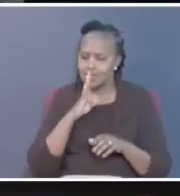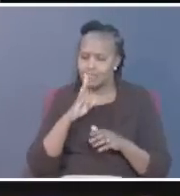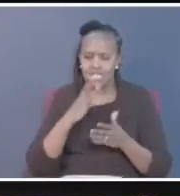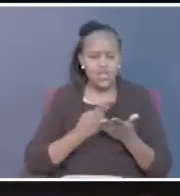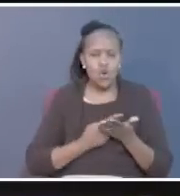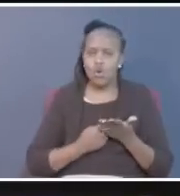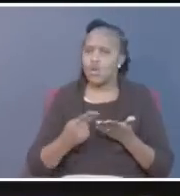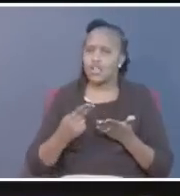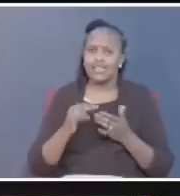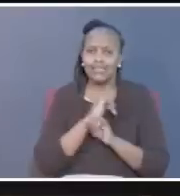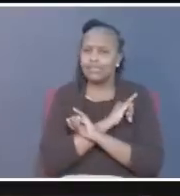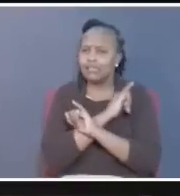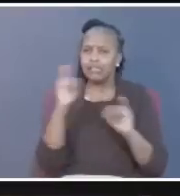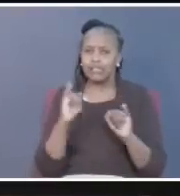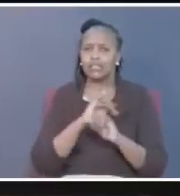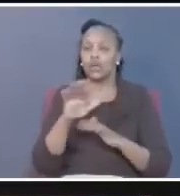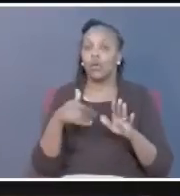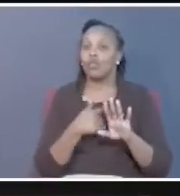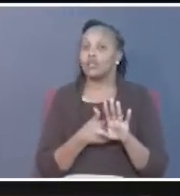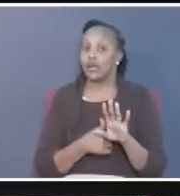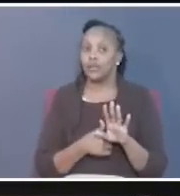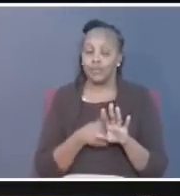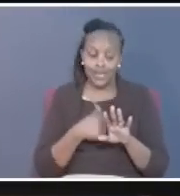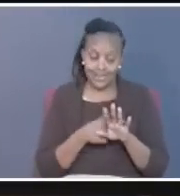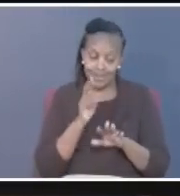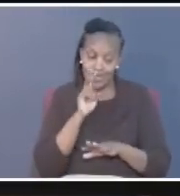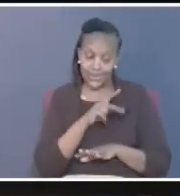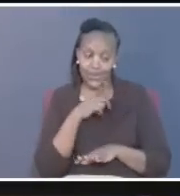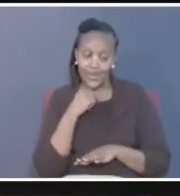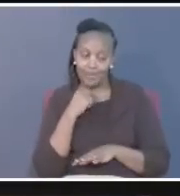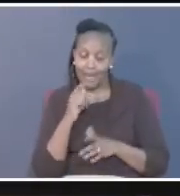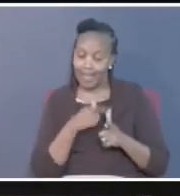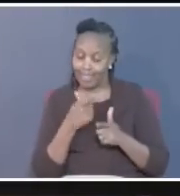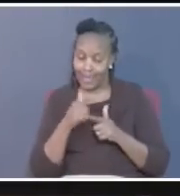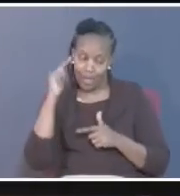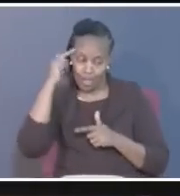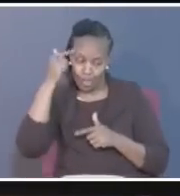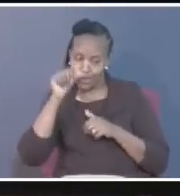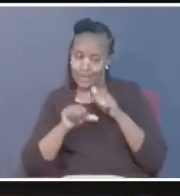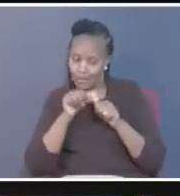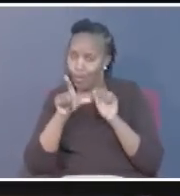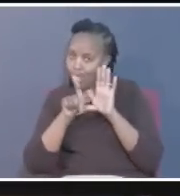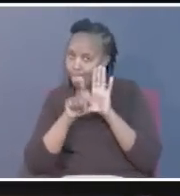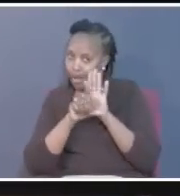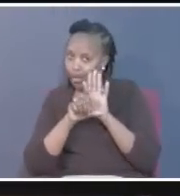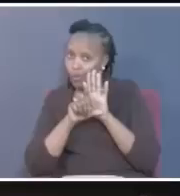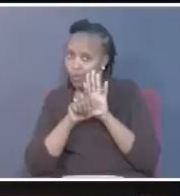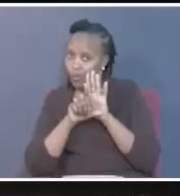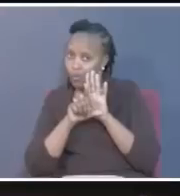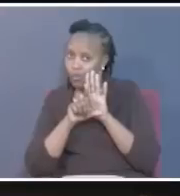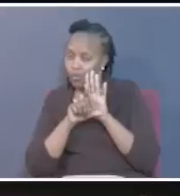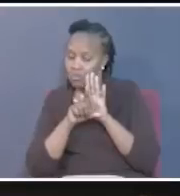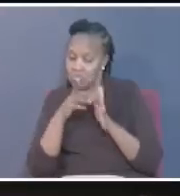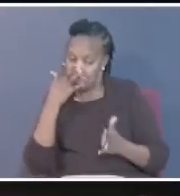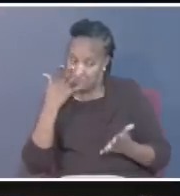the priest's mind. And when he saw the man, he thought of this law. Maybe. We